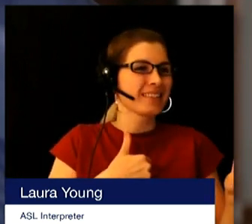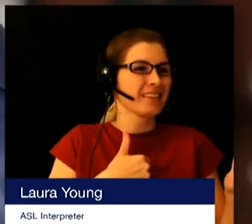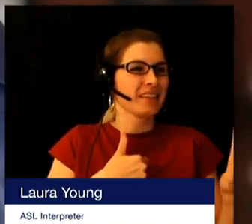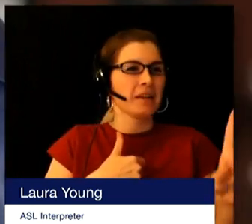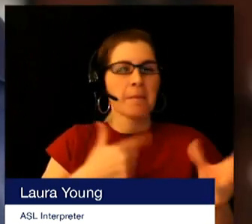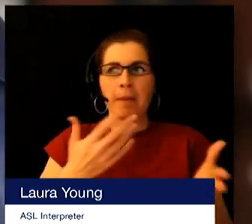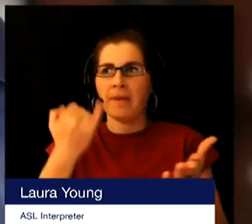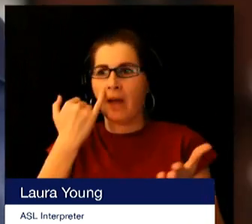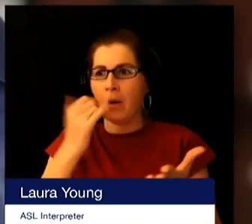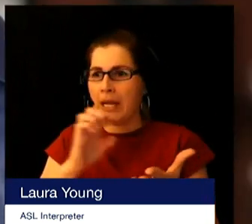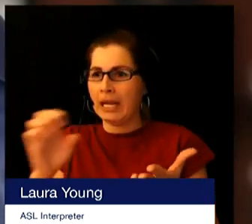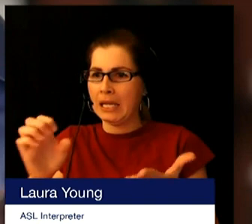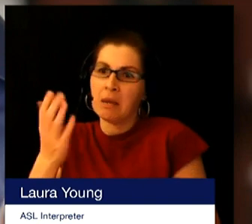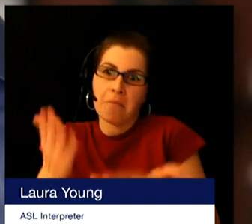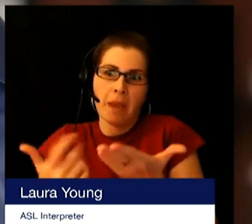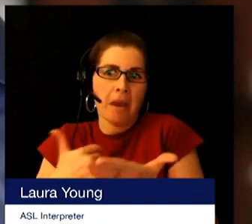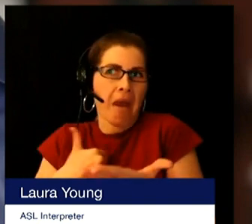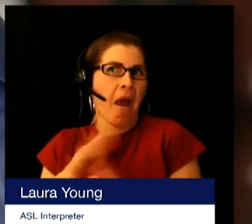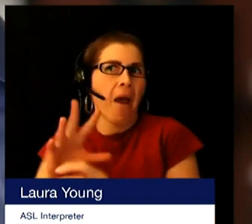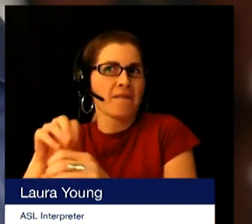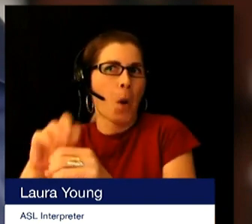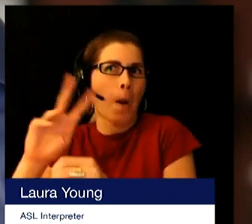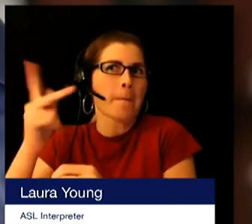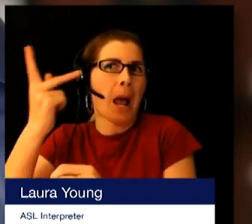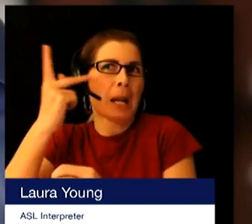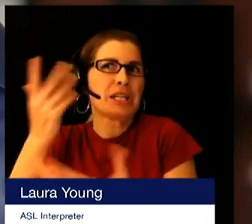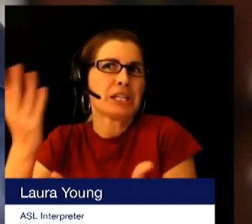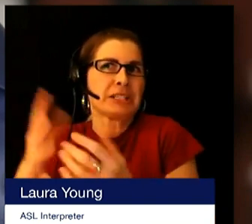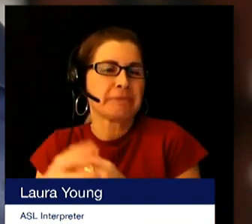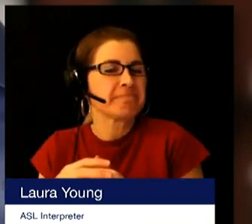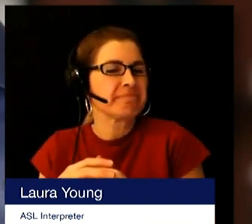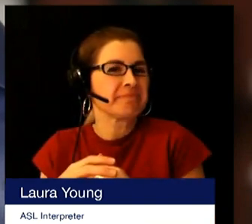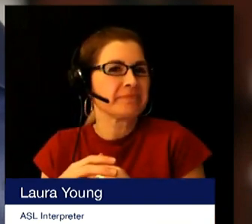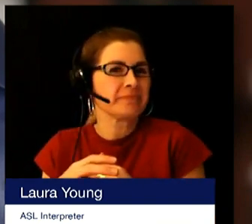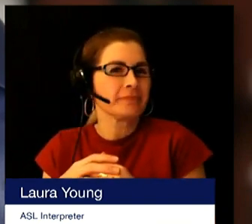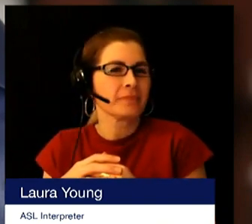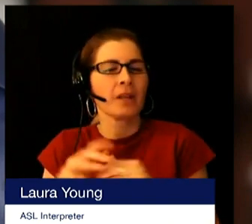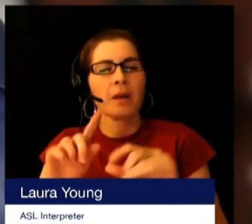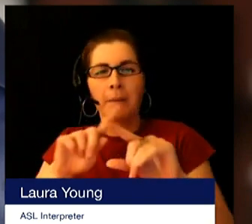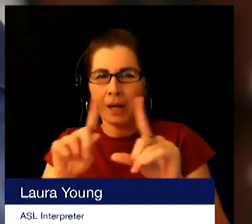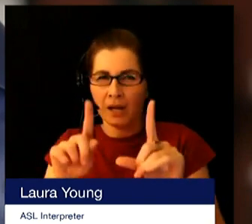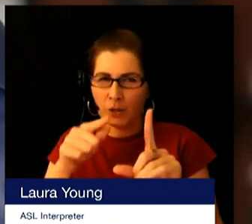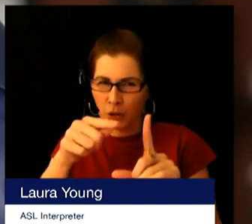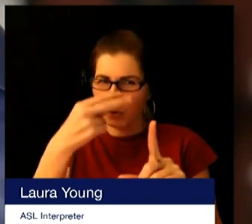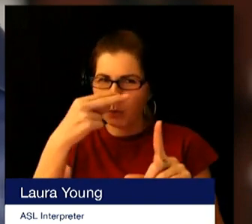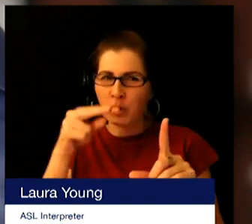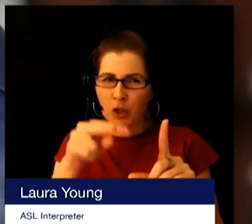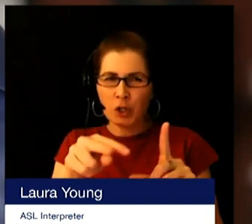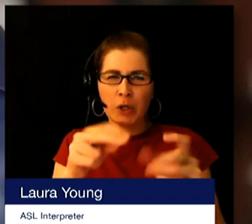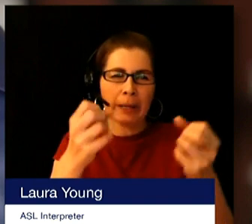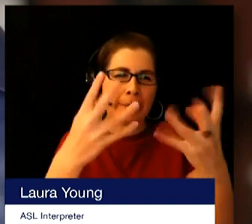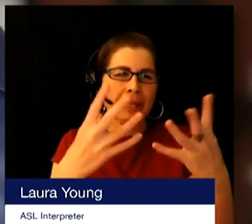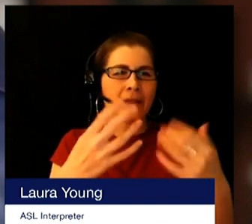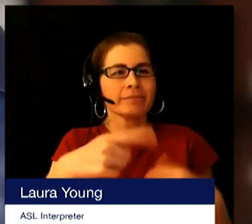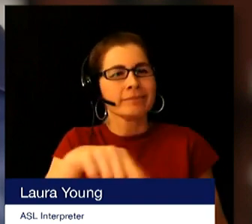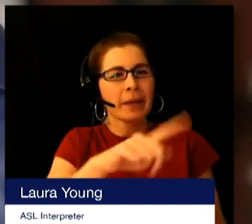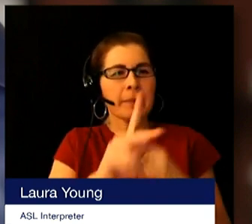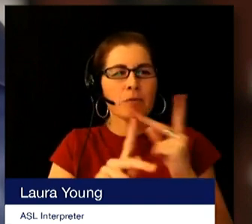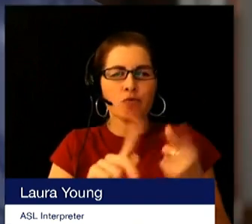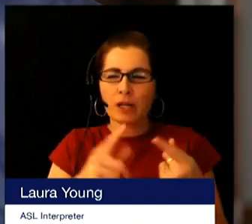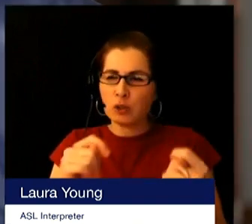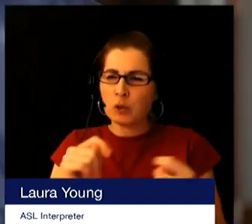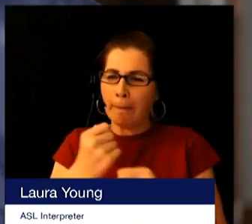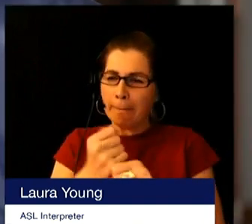politics. But when you look at mass incarceration and the war on drugs and get tough